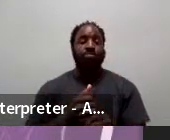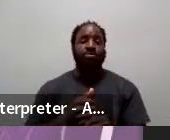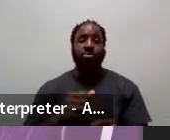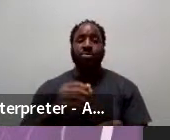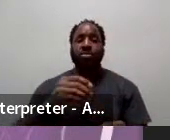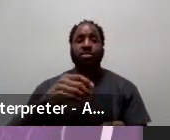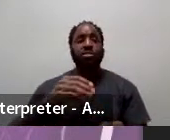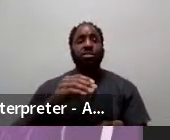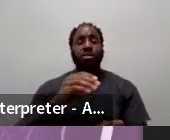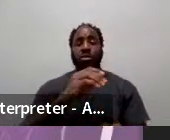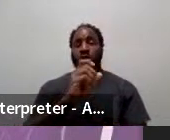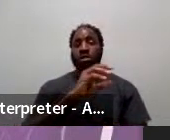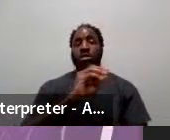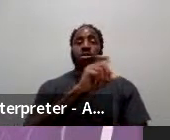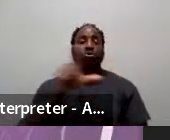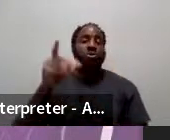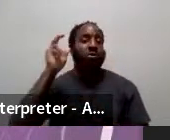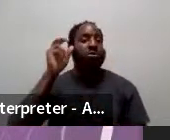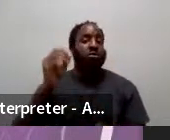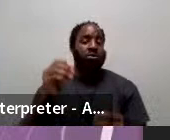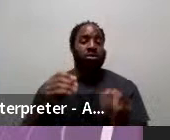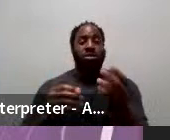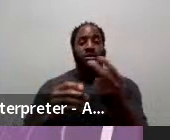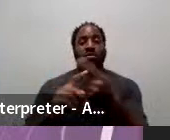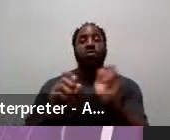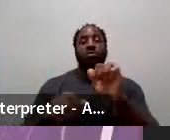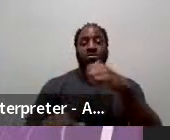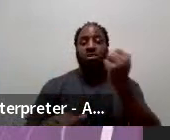of whom you're going to hear from tonight.